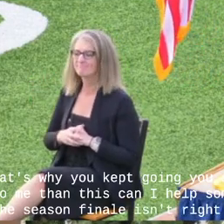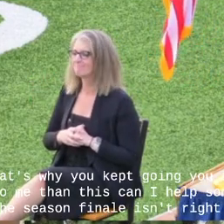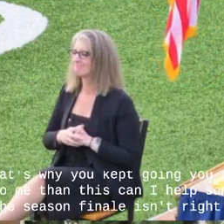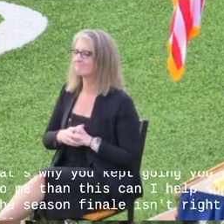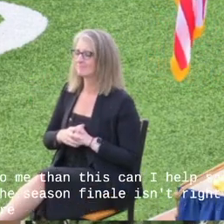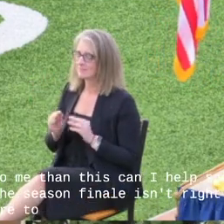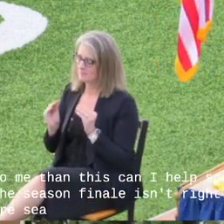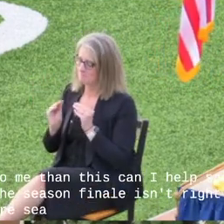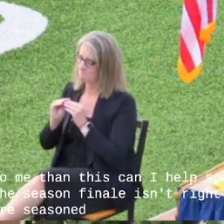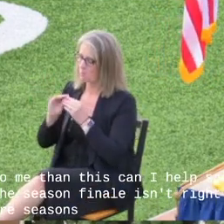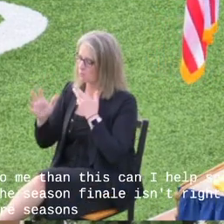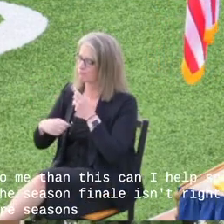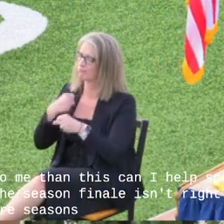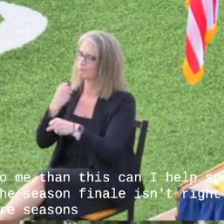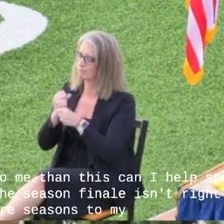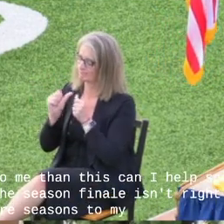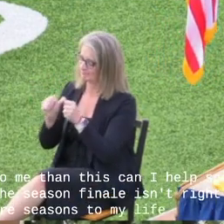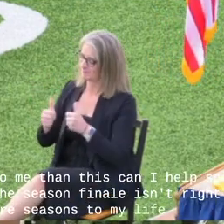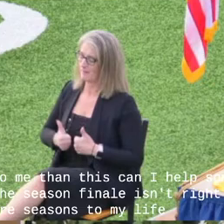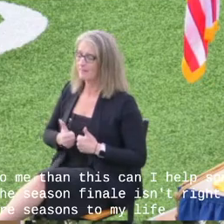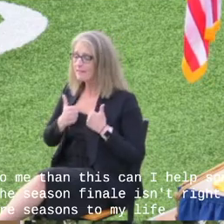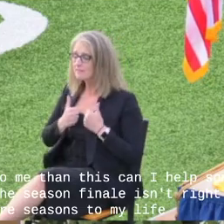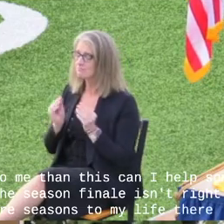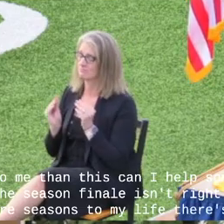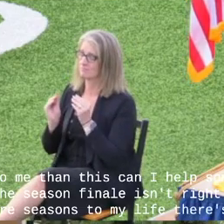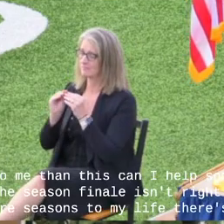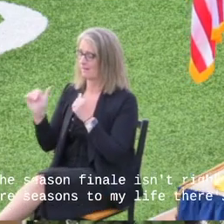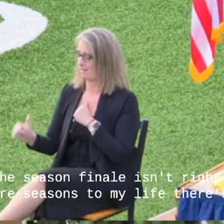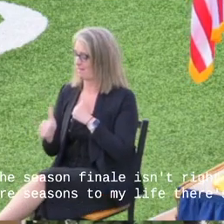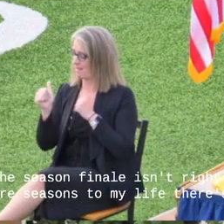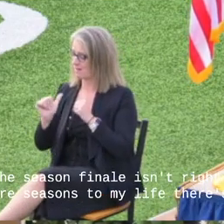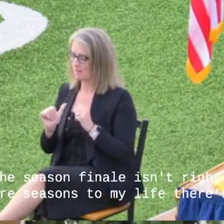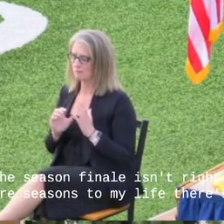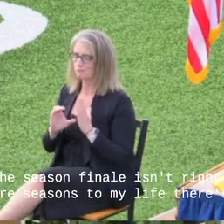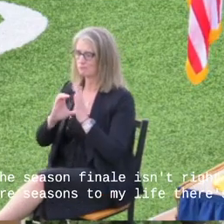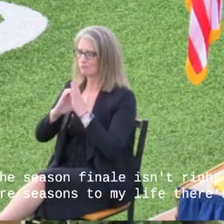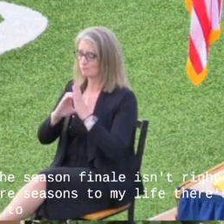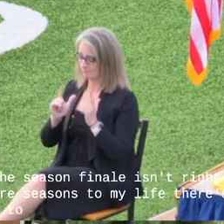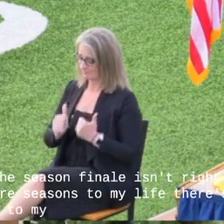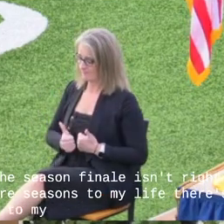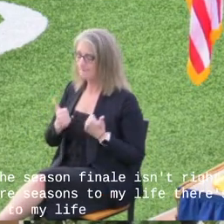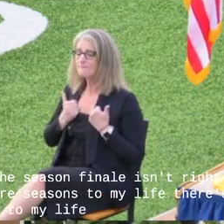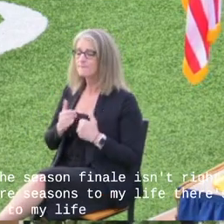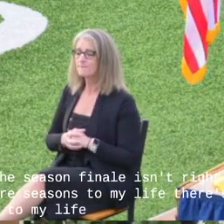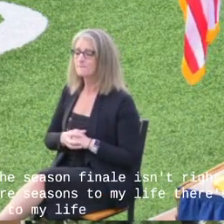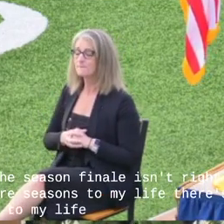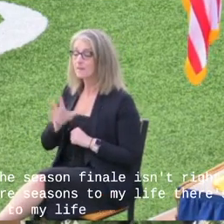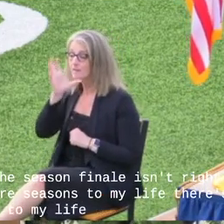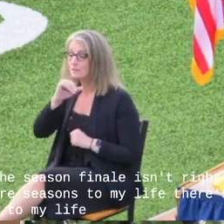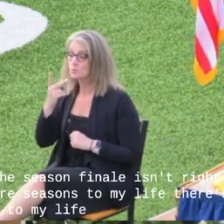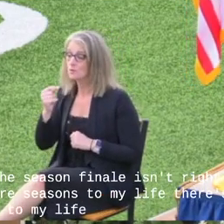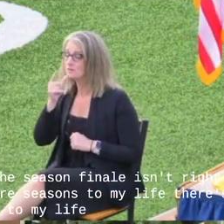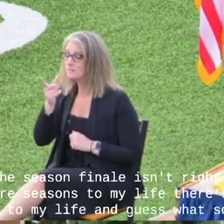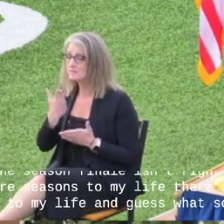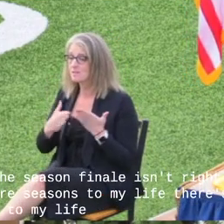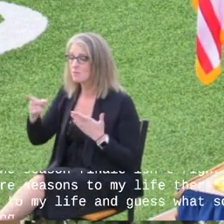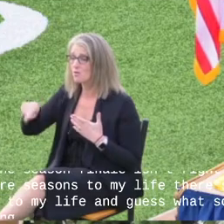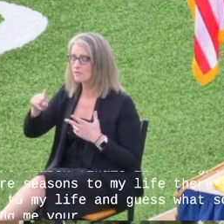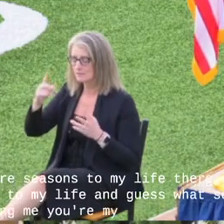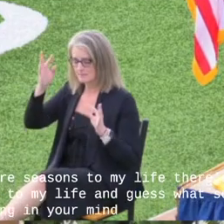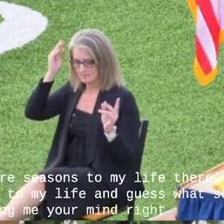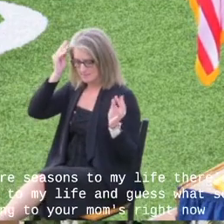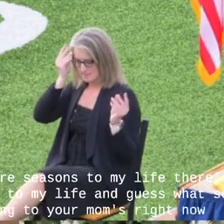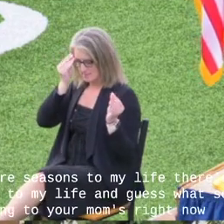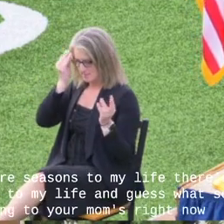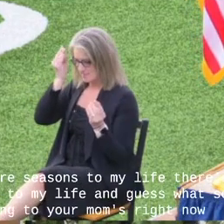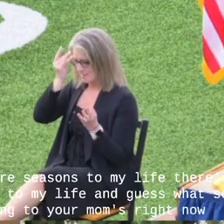there's more seasons to my life. There's another chapter to my life. And guess what? Some of y'all are getting in your minds